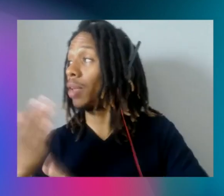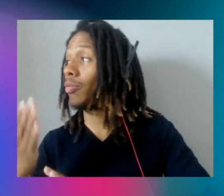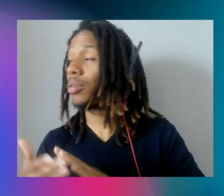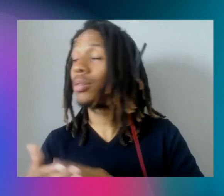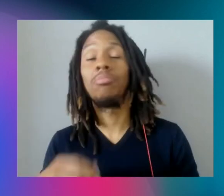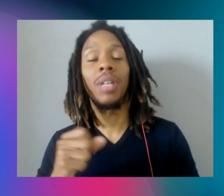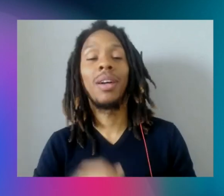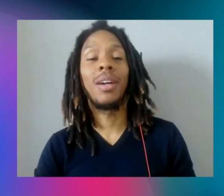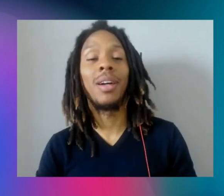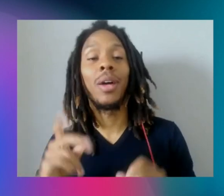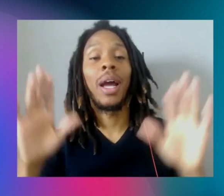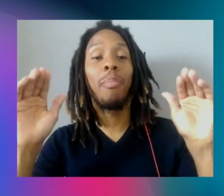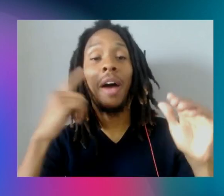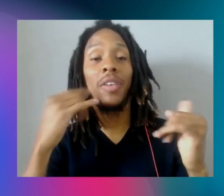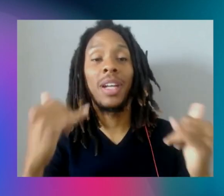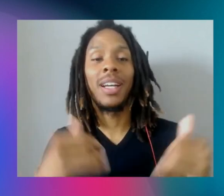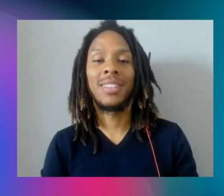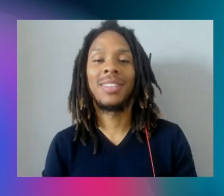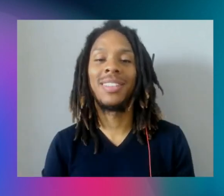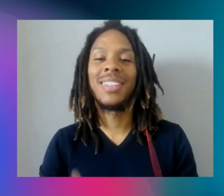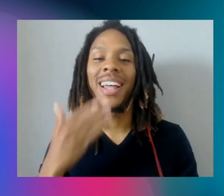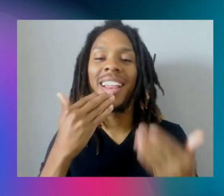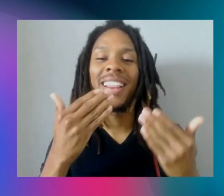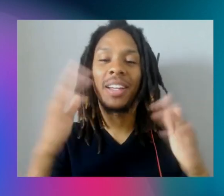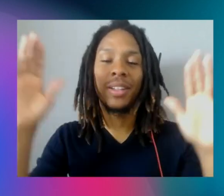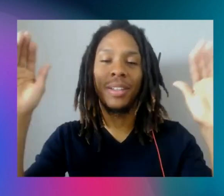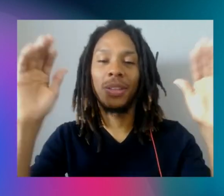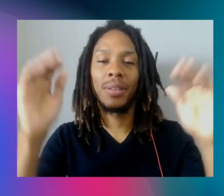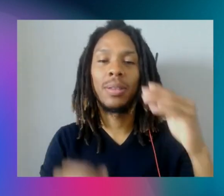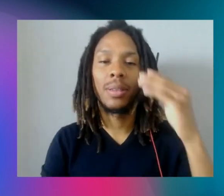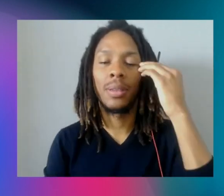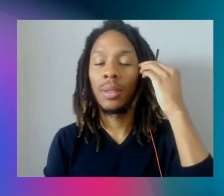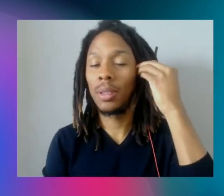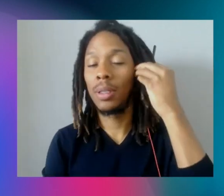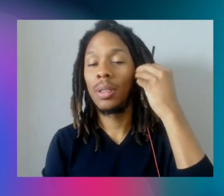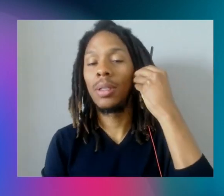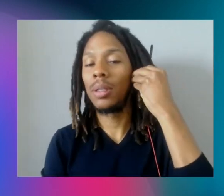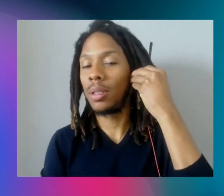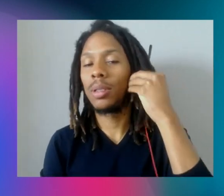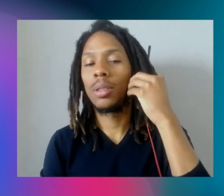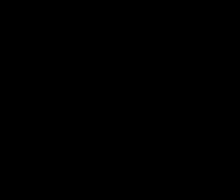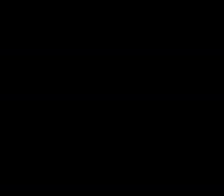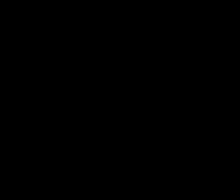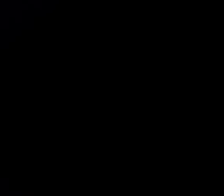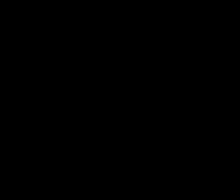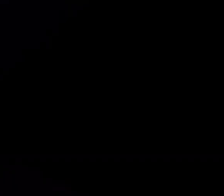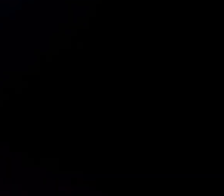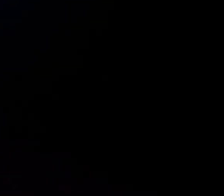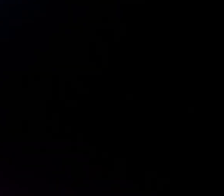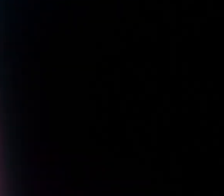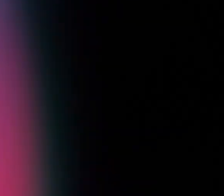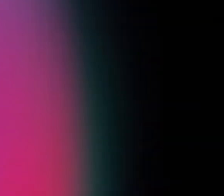Well, bye for now. Thank Thanks, you. folks.